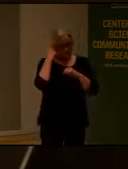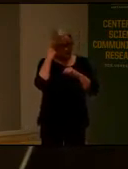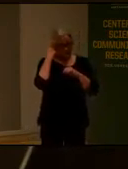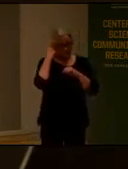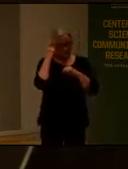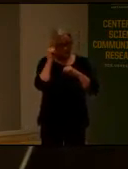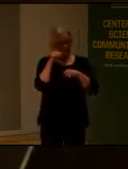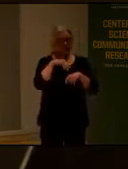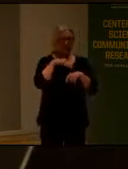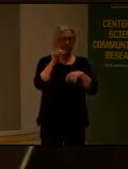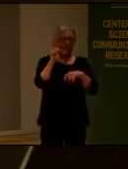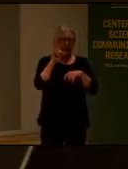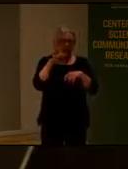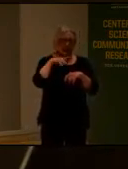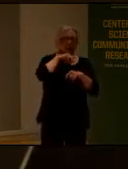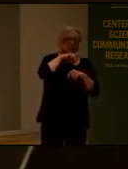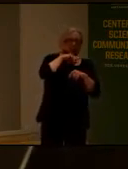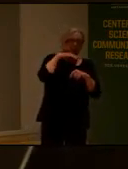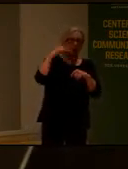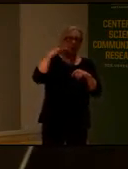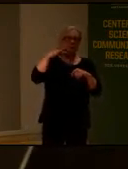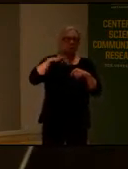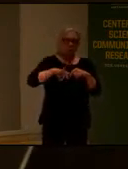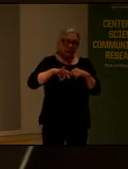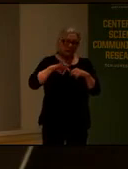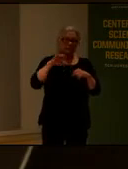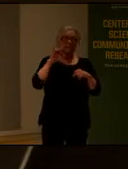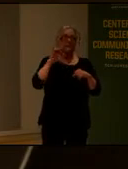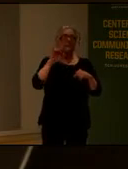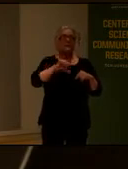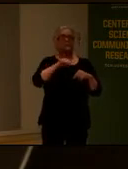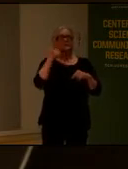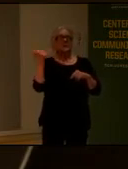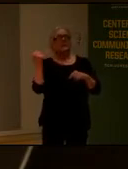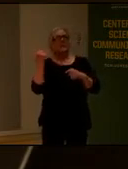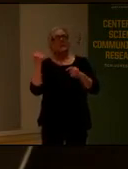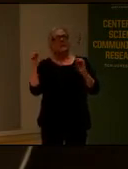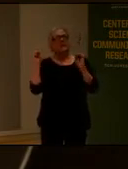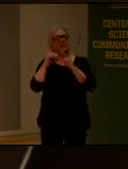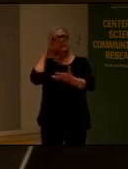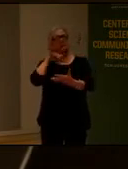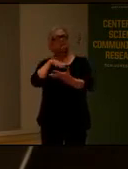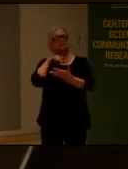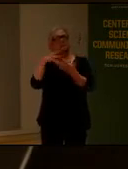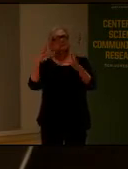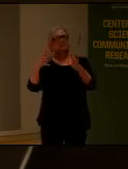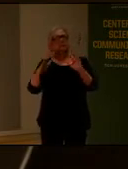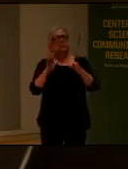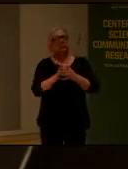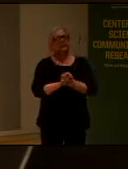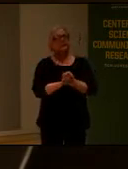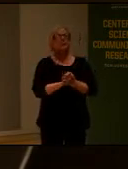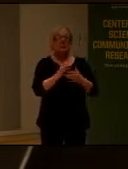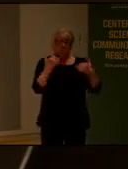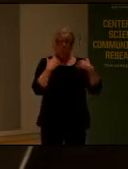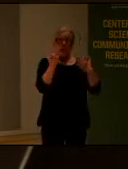again, air pollution benefits is another that has been studied more so. So there is some of this data.